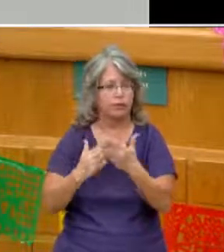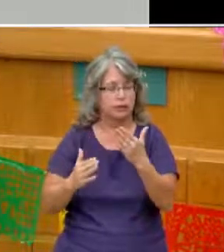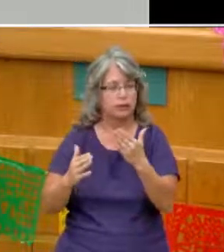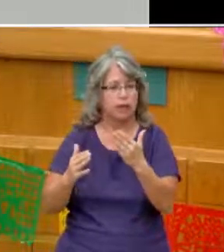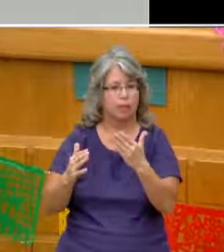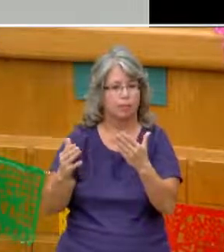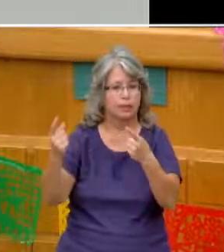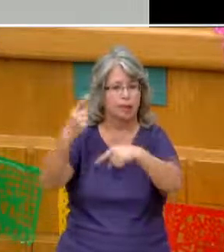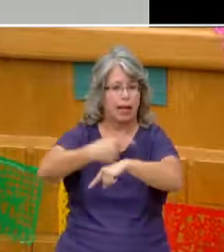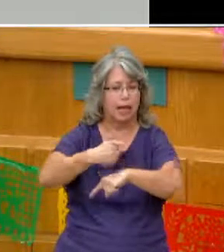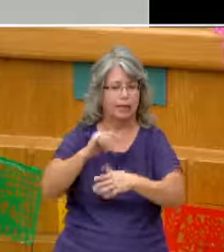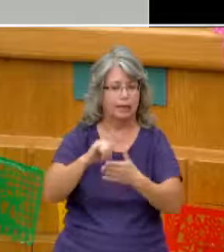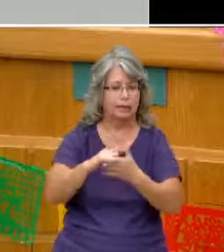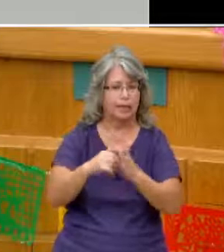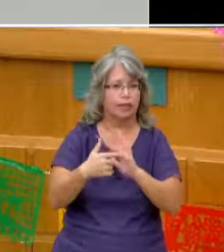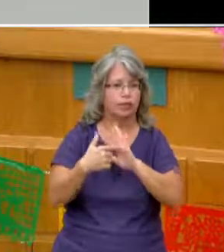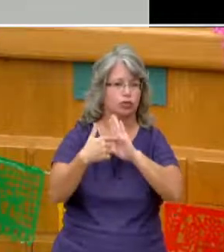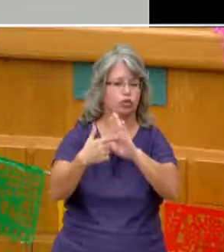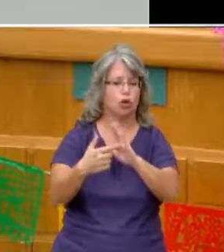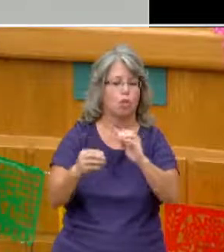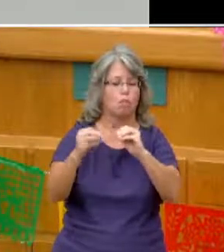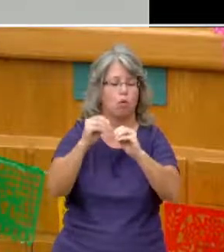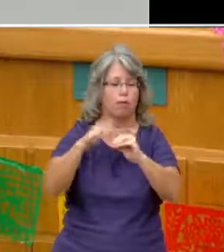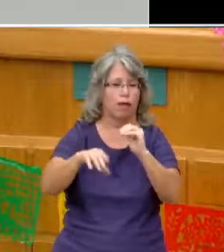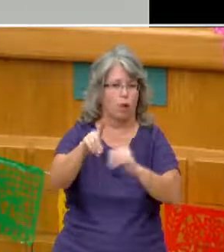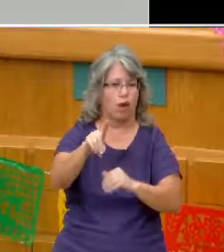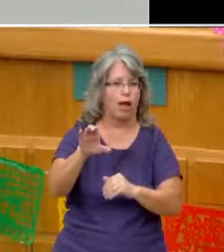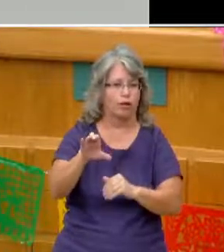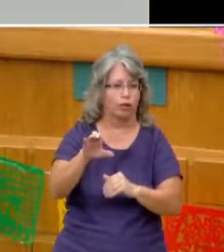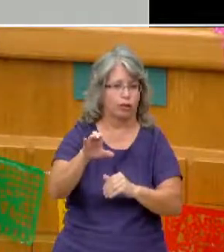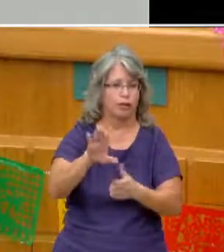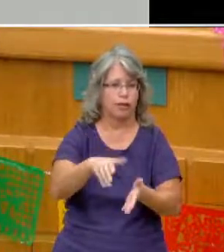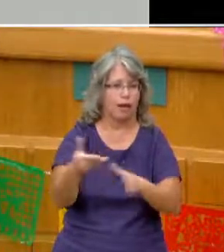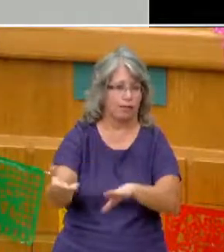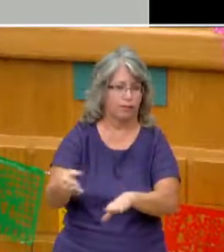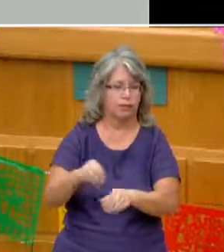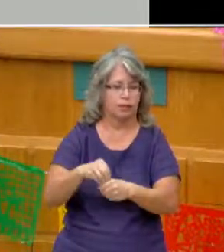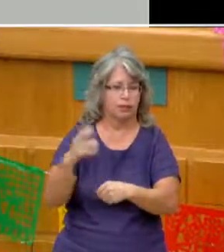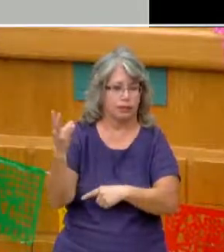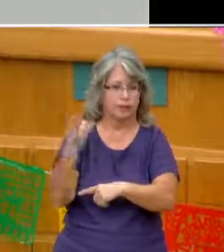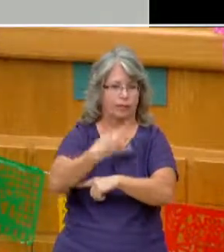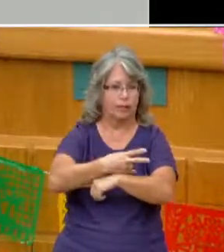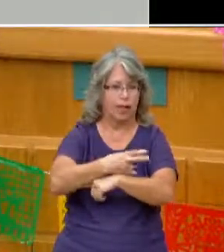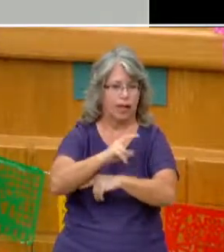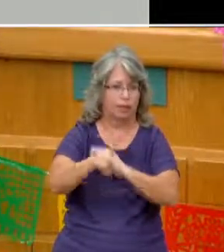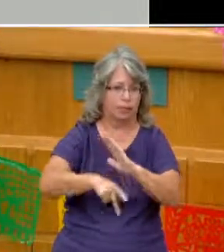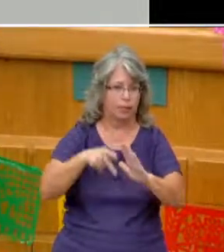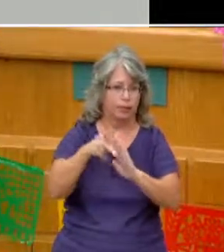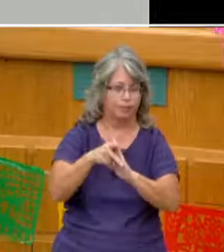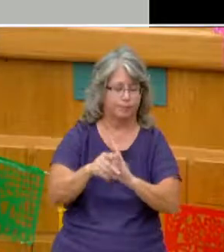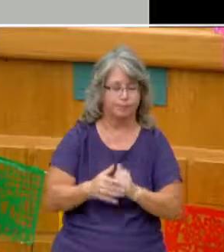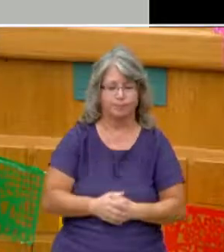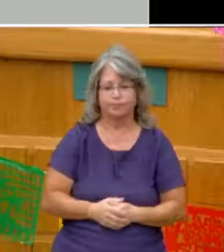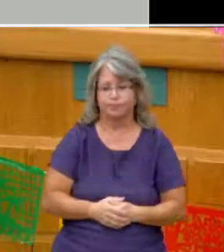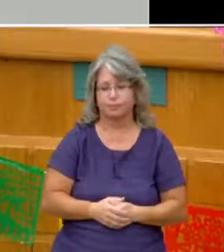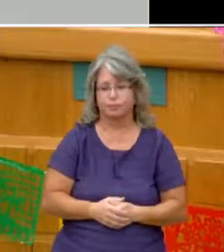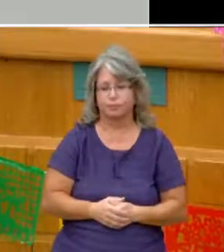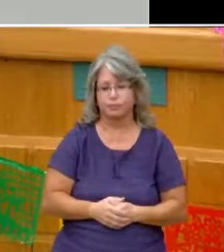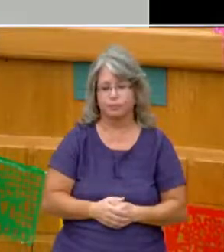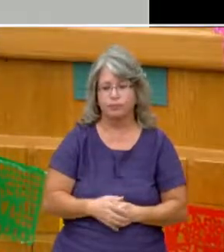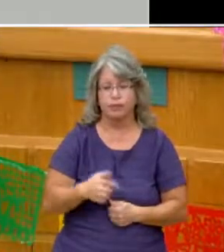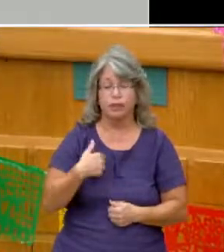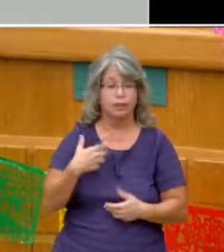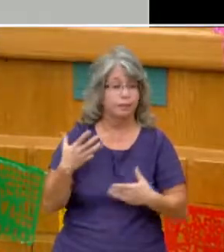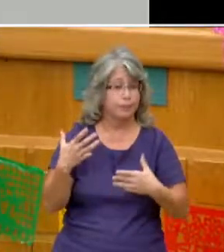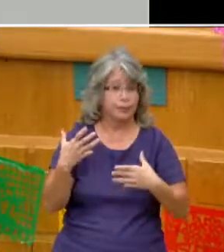COVID fatalities in a 7-day period. So in summary, everything's going down right